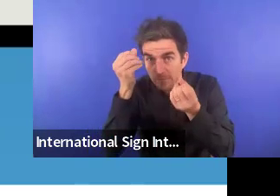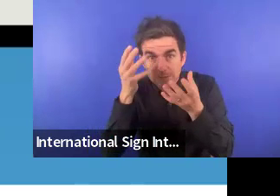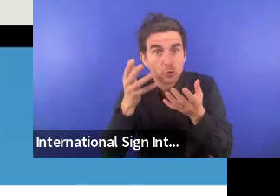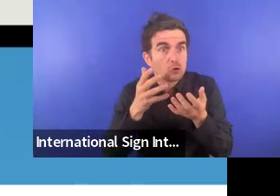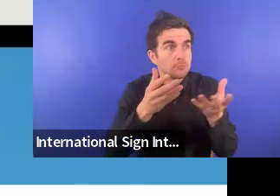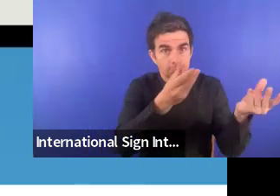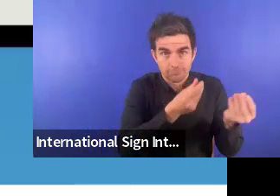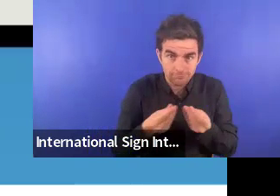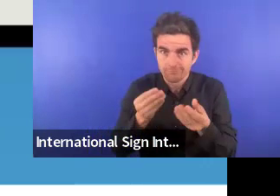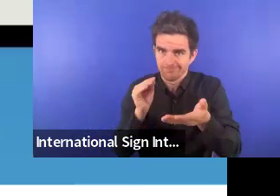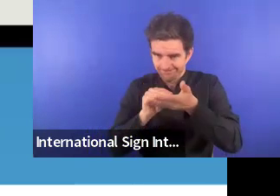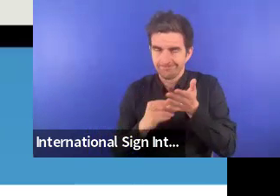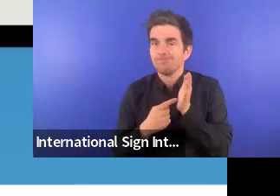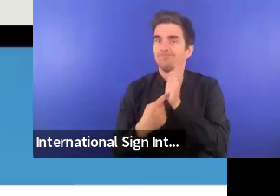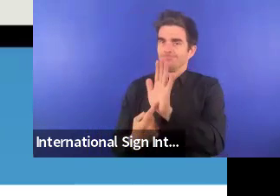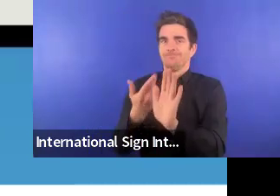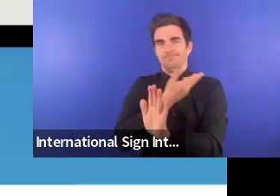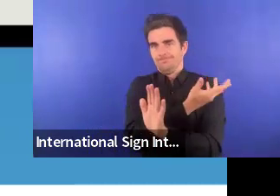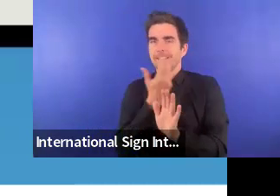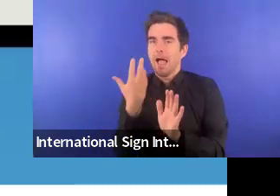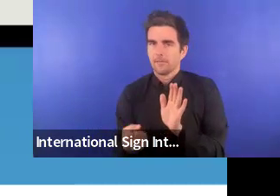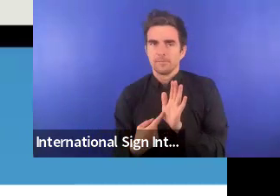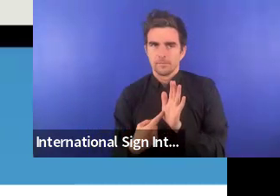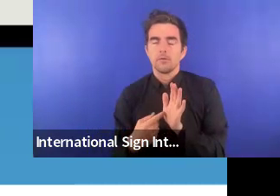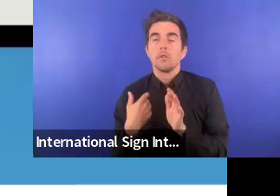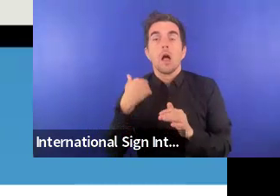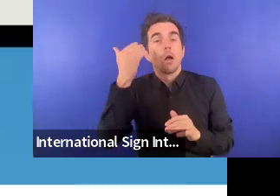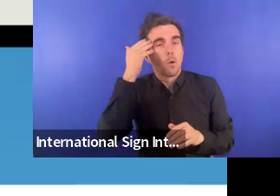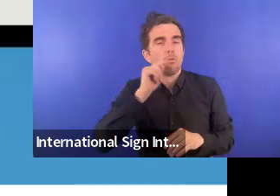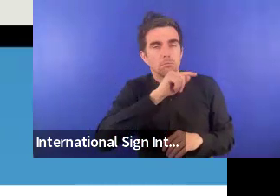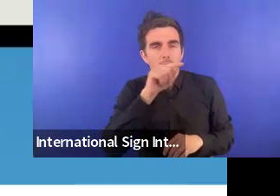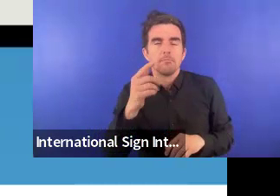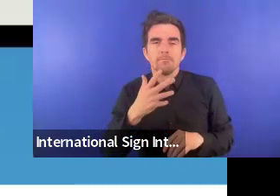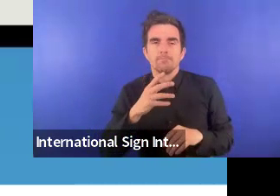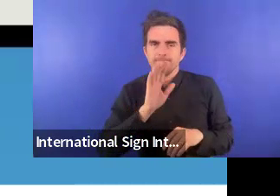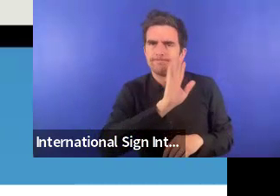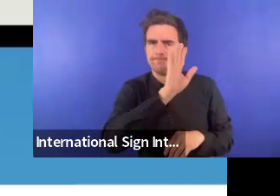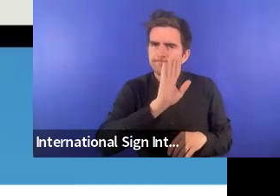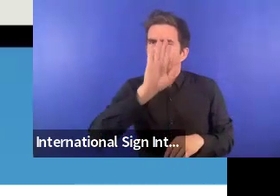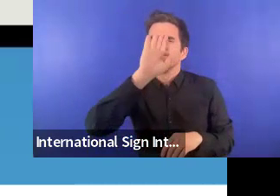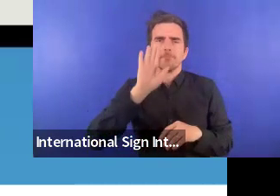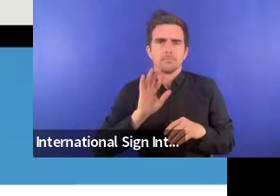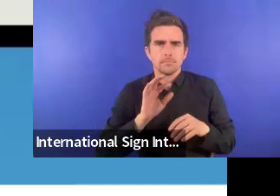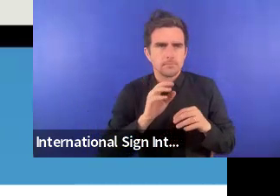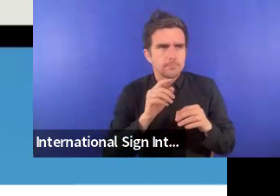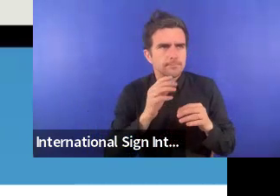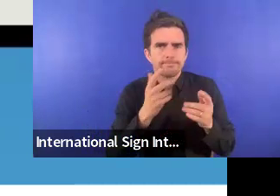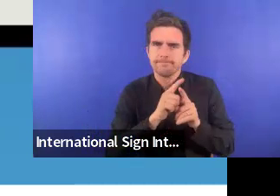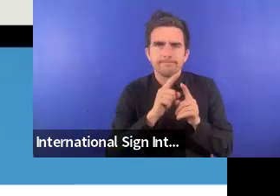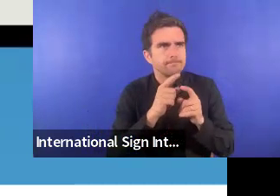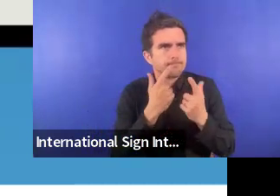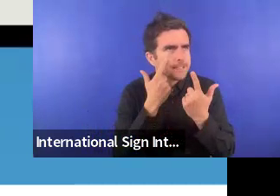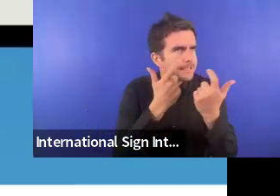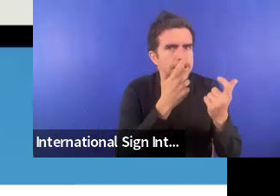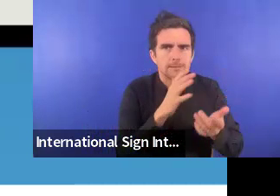regional level, at country level, and so you want also to use that data if you have access to it.